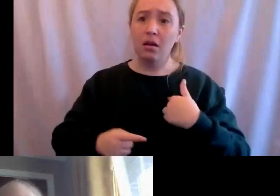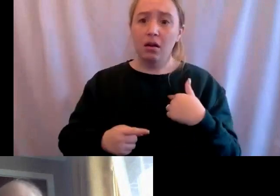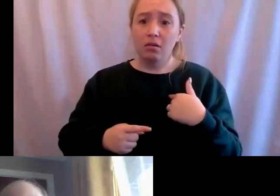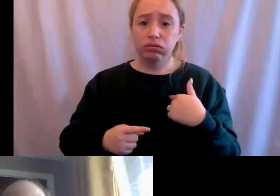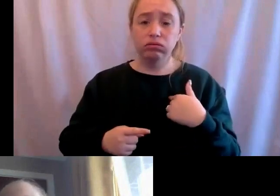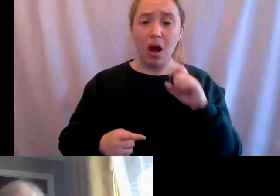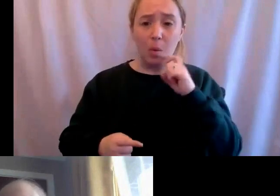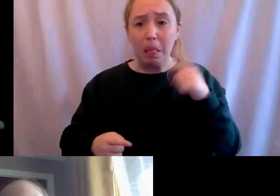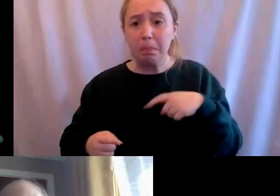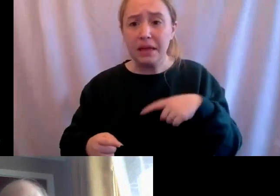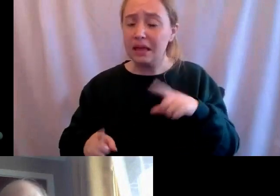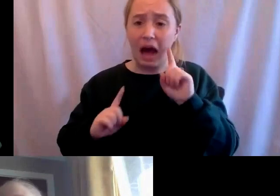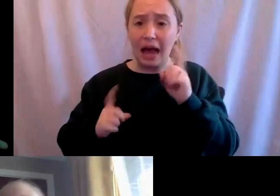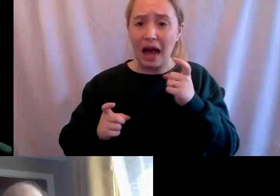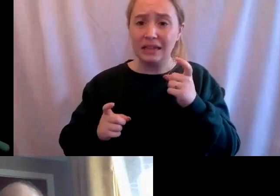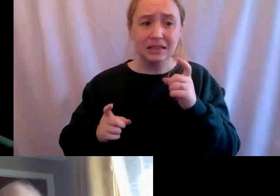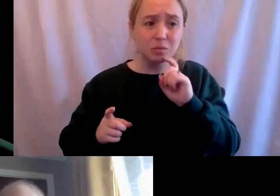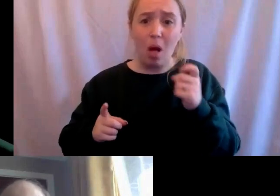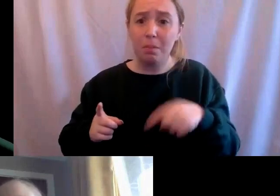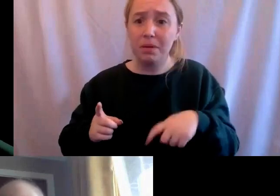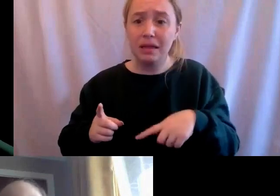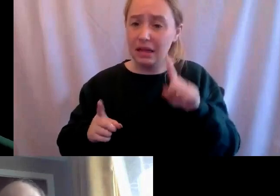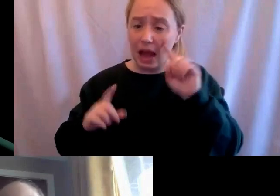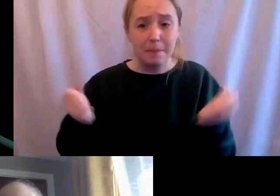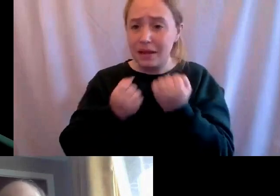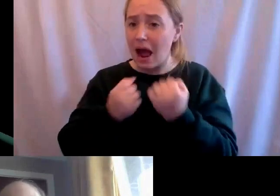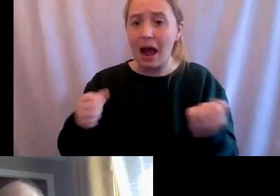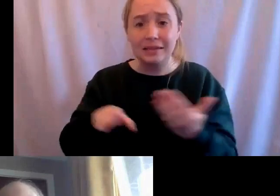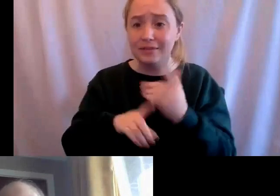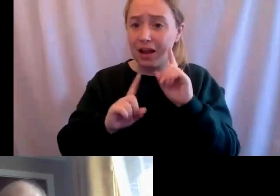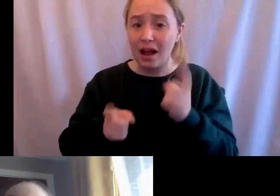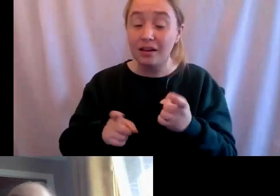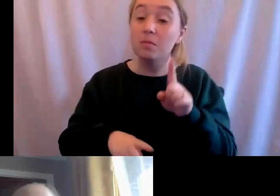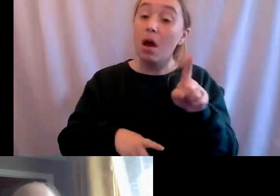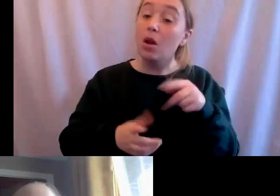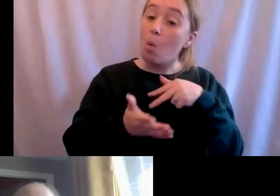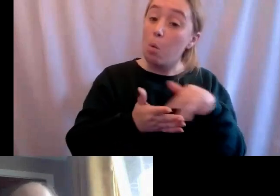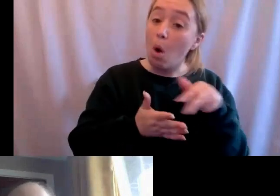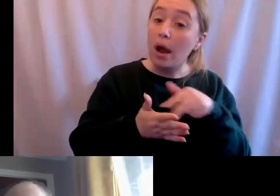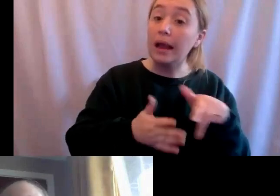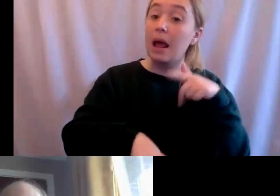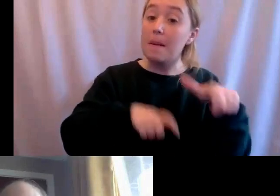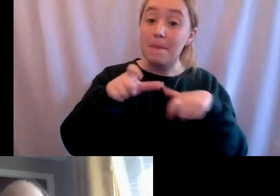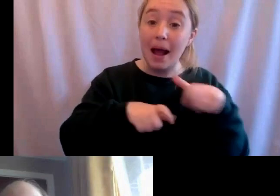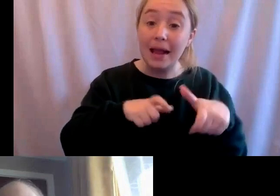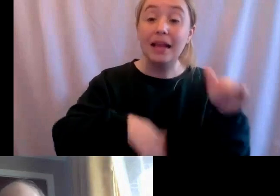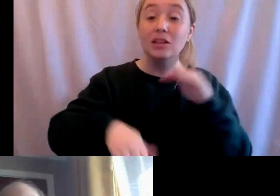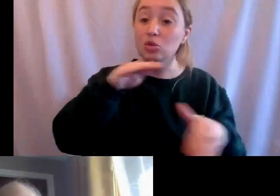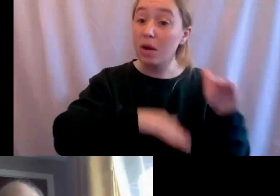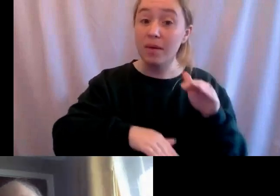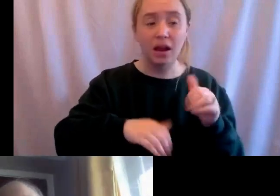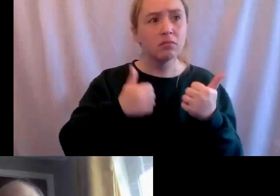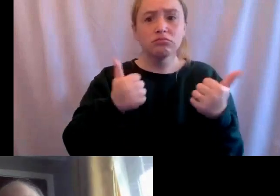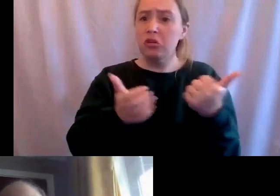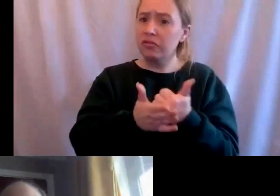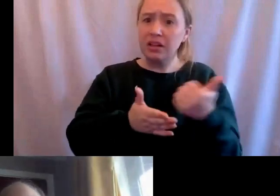walking, swimming, riding your bike is as good exercise as any. I always recommend Pilates to